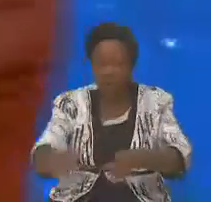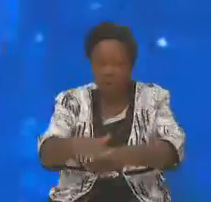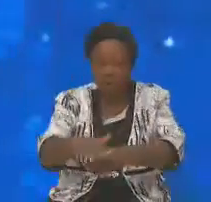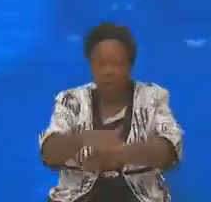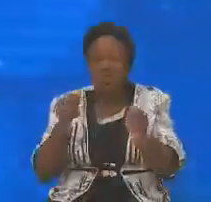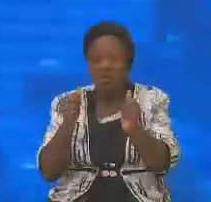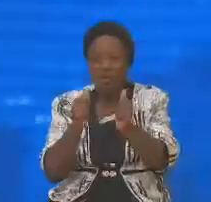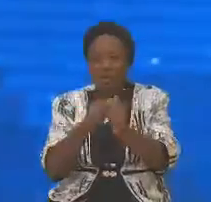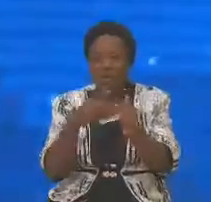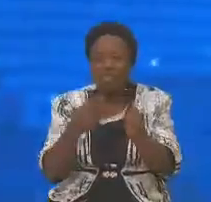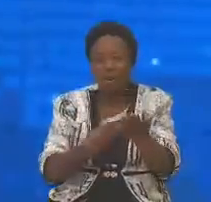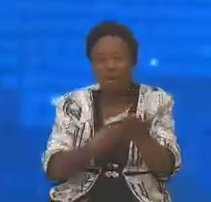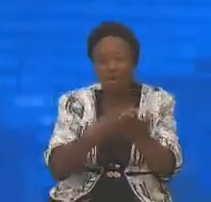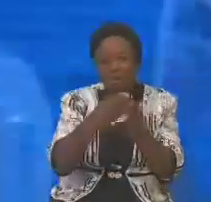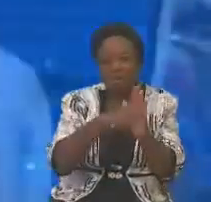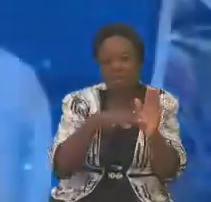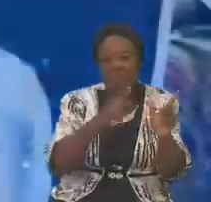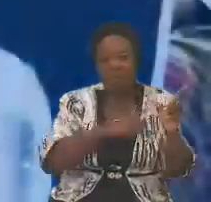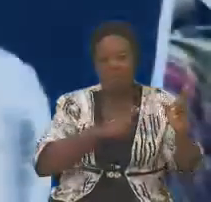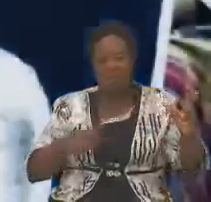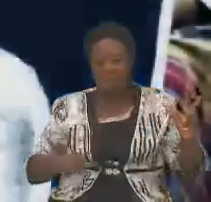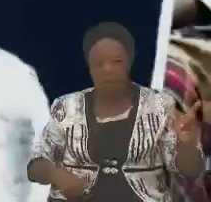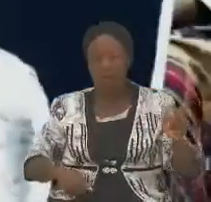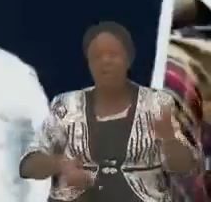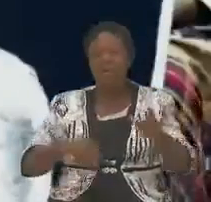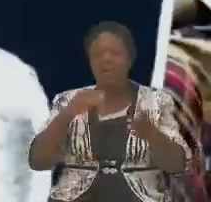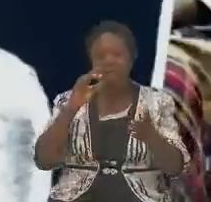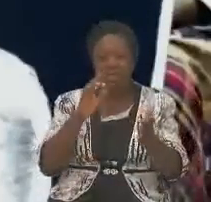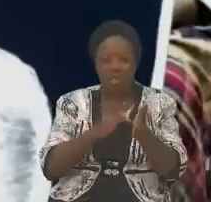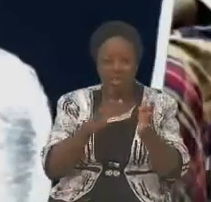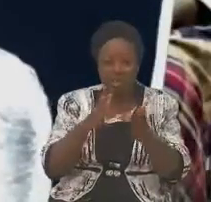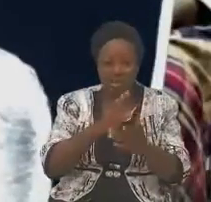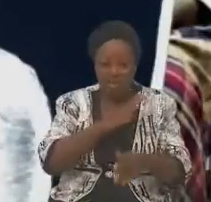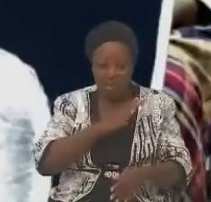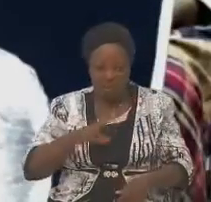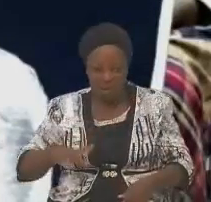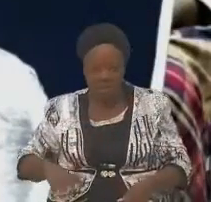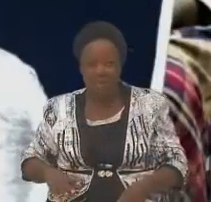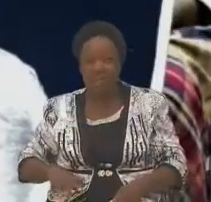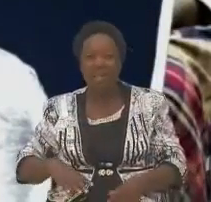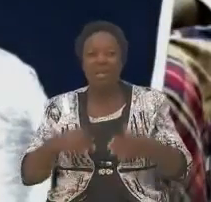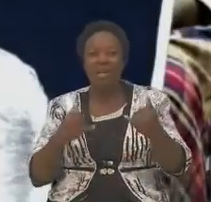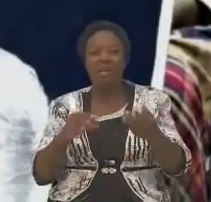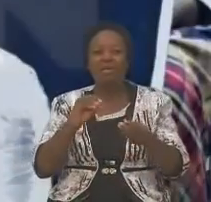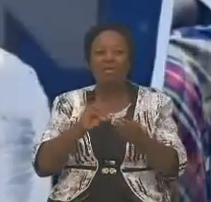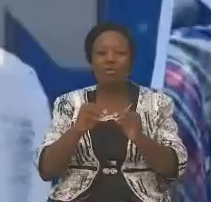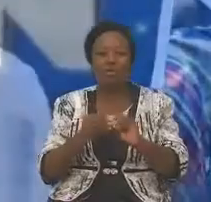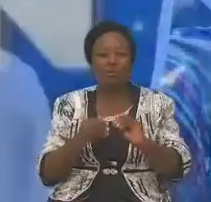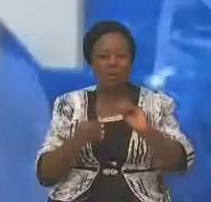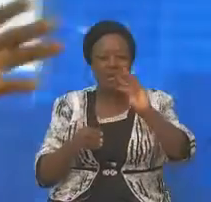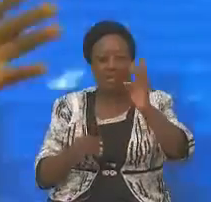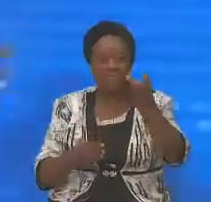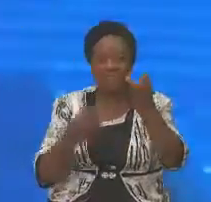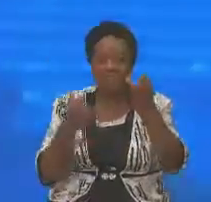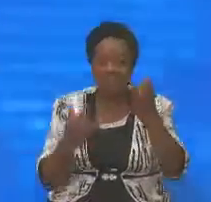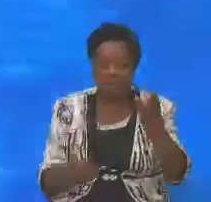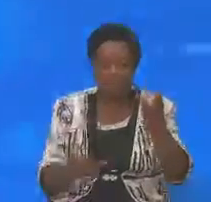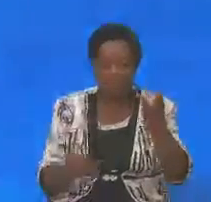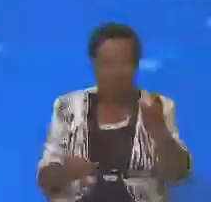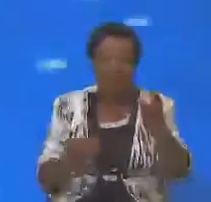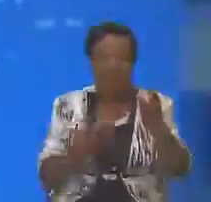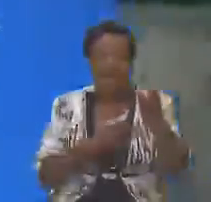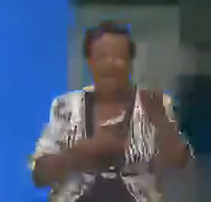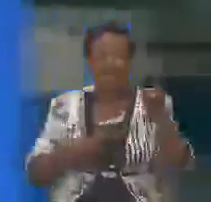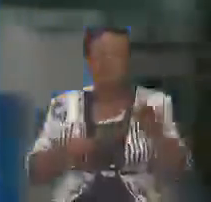righteousness. You are covered with the garment of the righteousness of the Lord Jesus Christ. I come to number